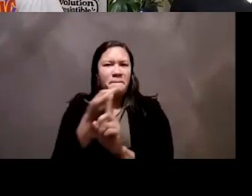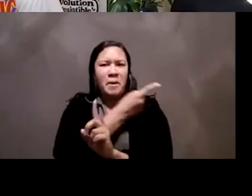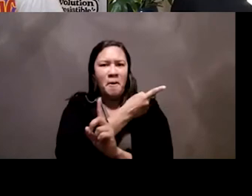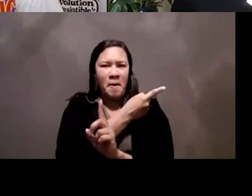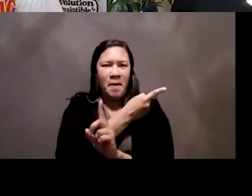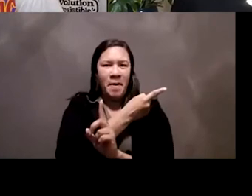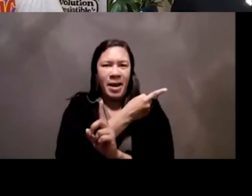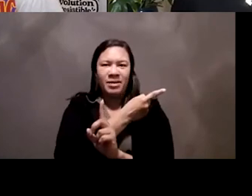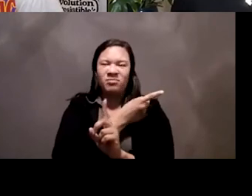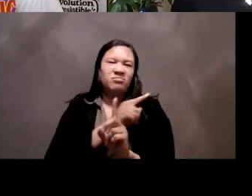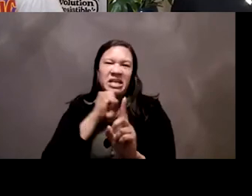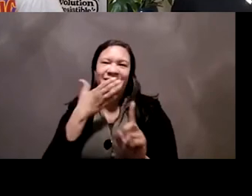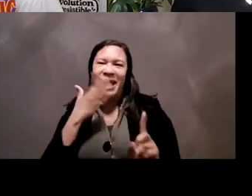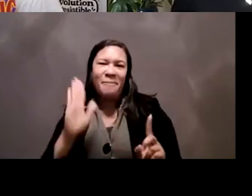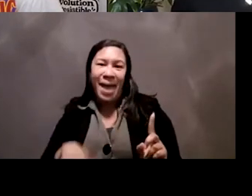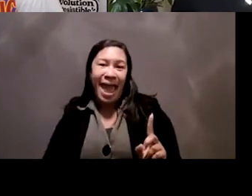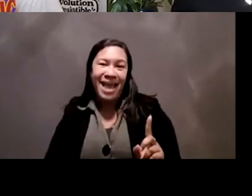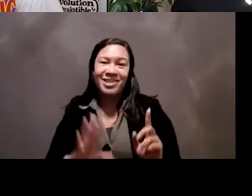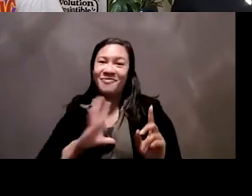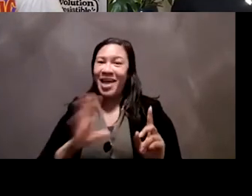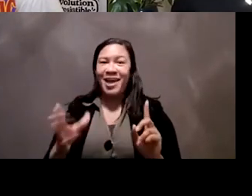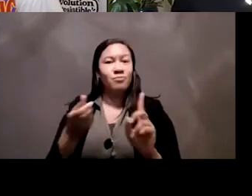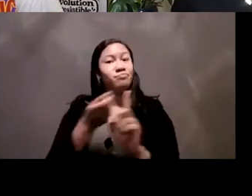never a bad thing, but